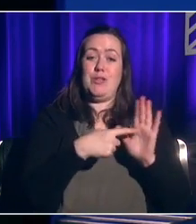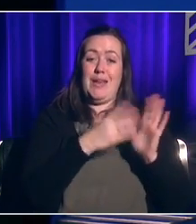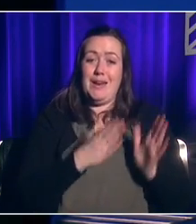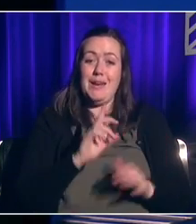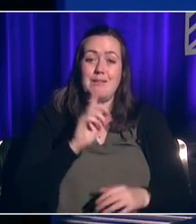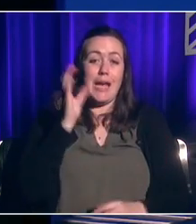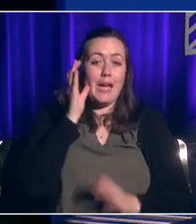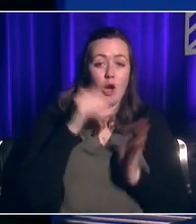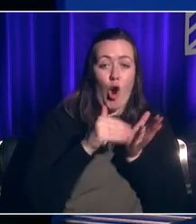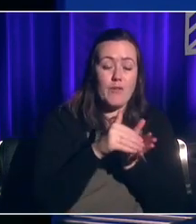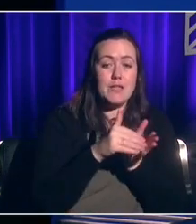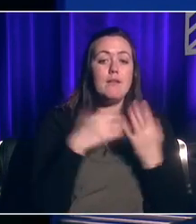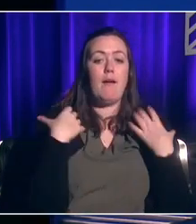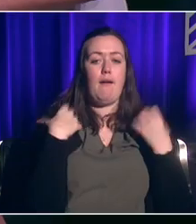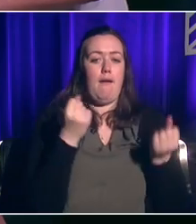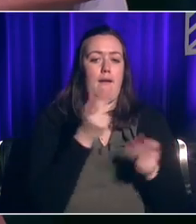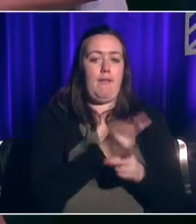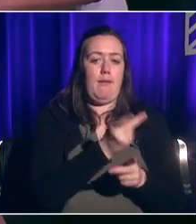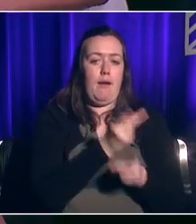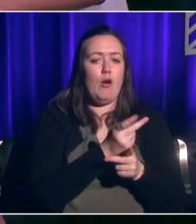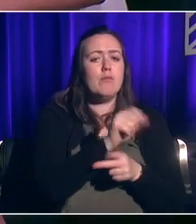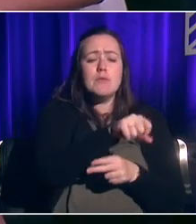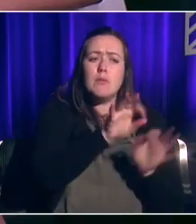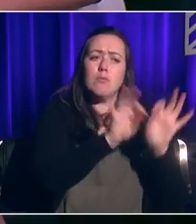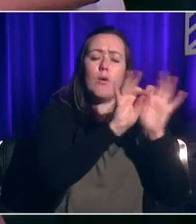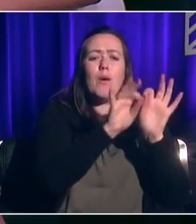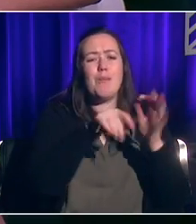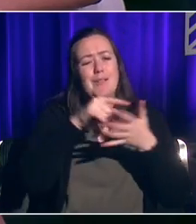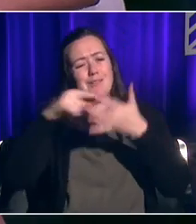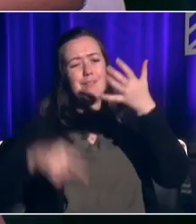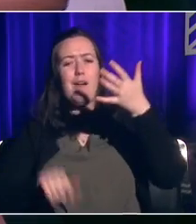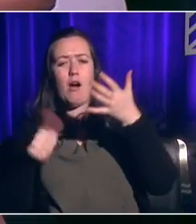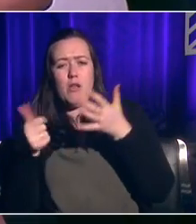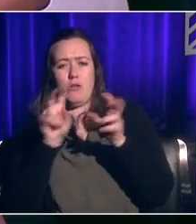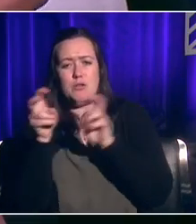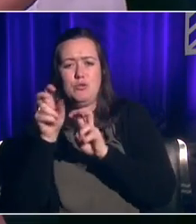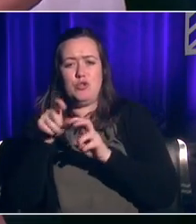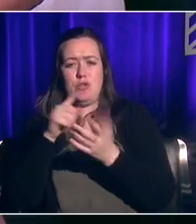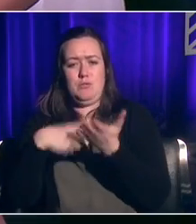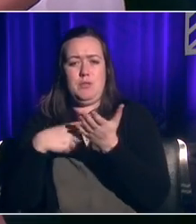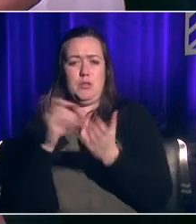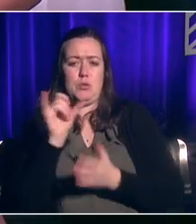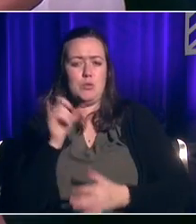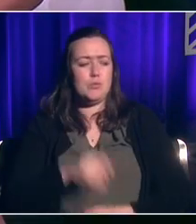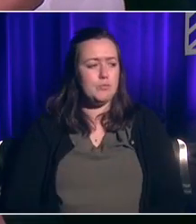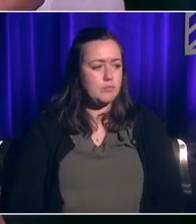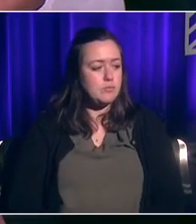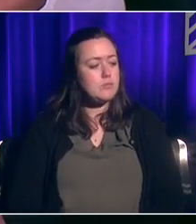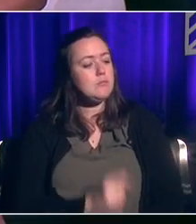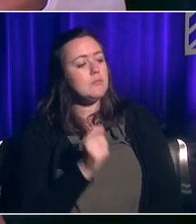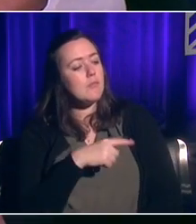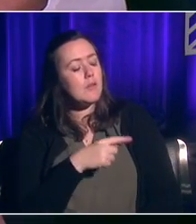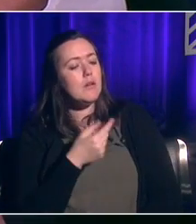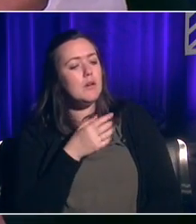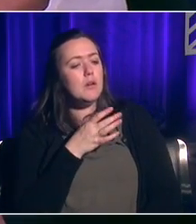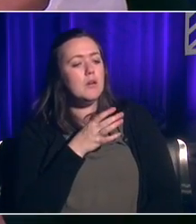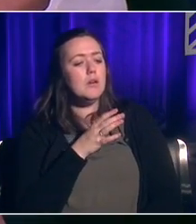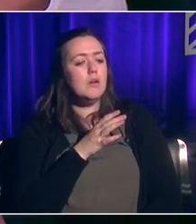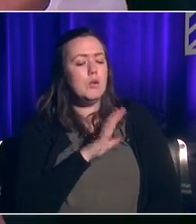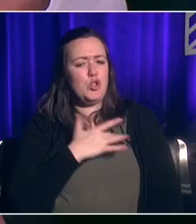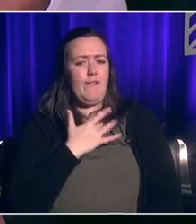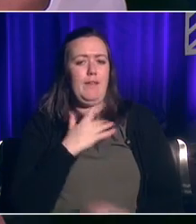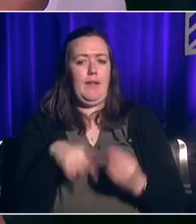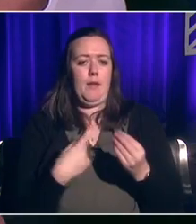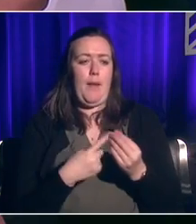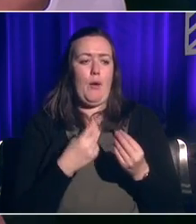probably a whole host of other issues that we should be addressing. What's your sense? I mean, there's obviously a lot of doom and gloom among a lot of people here